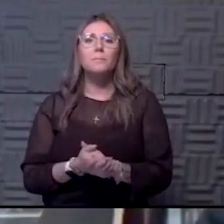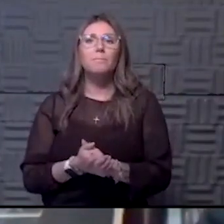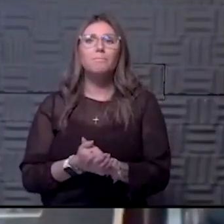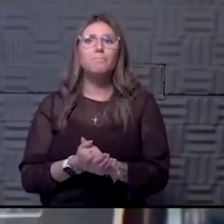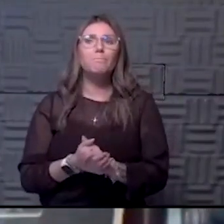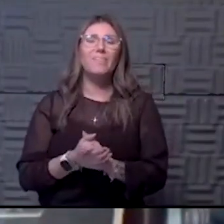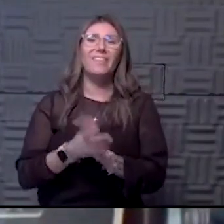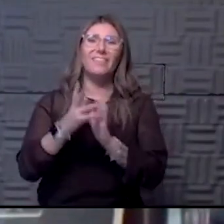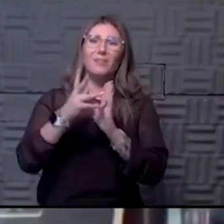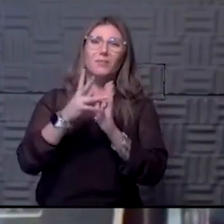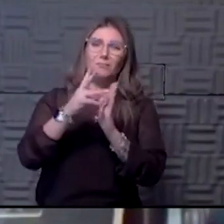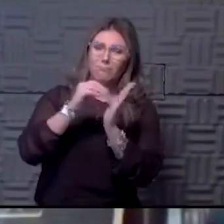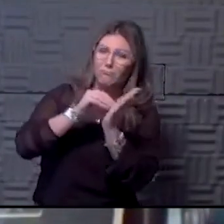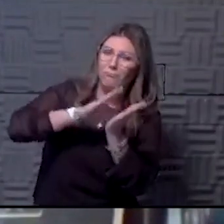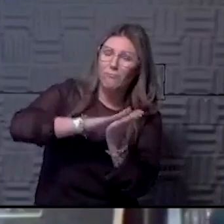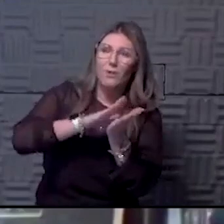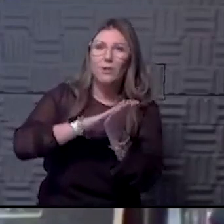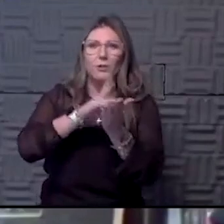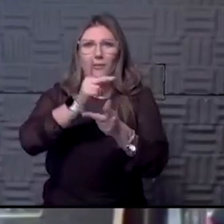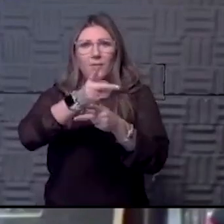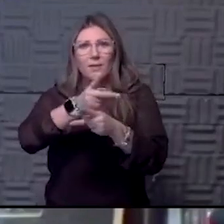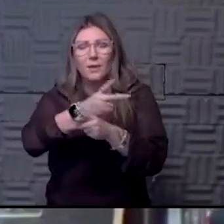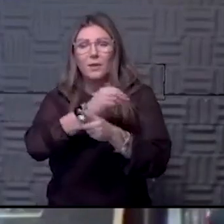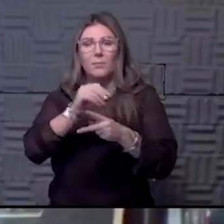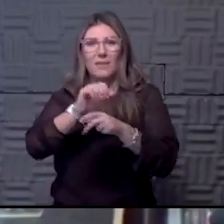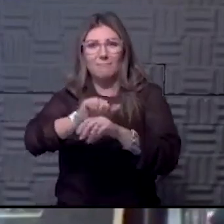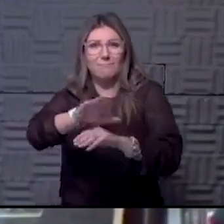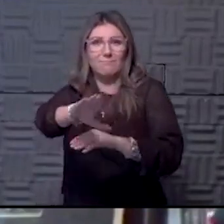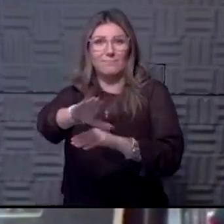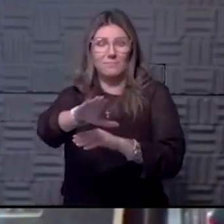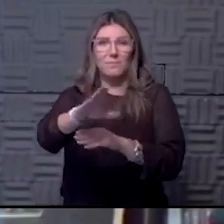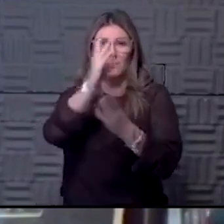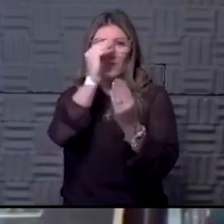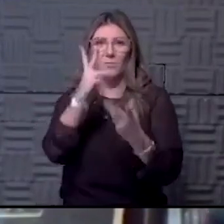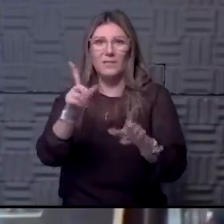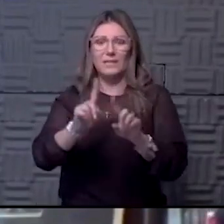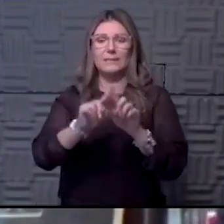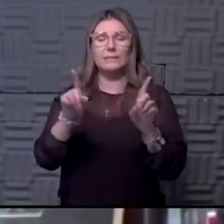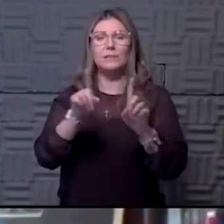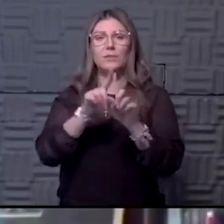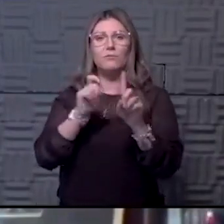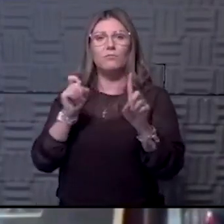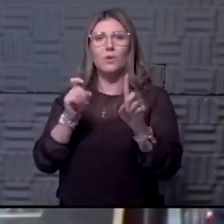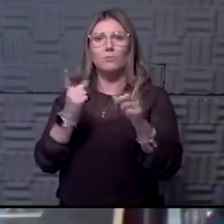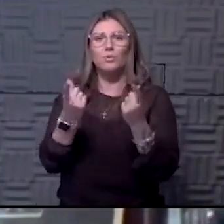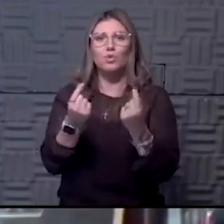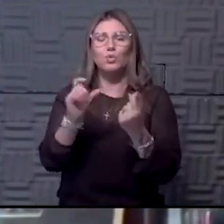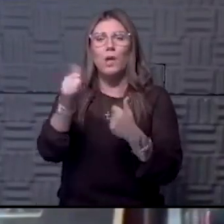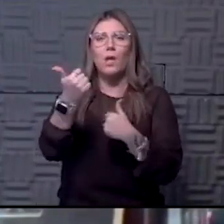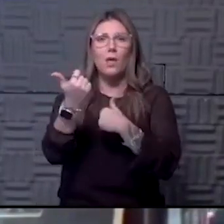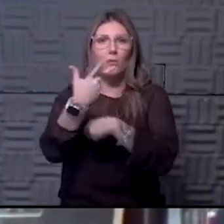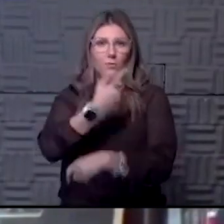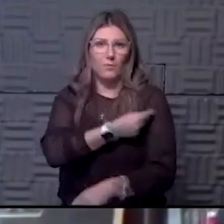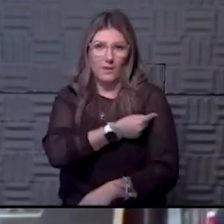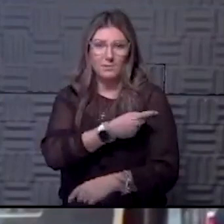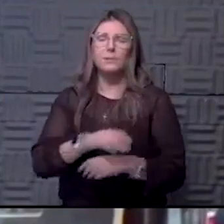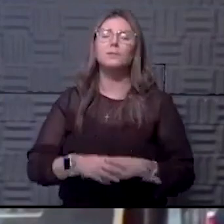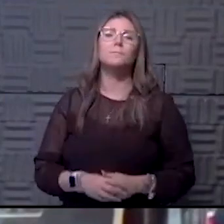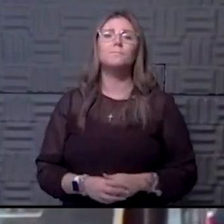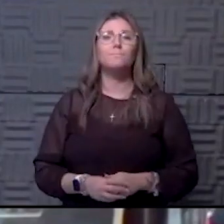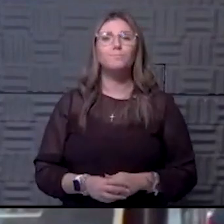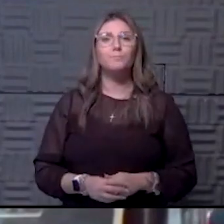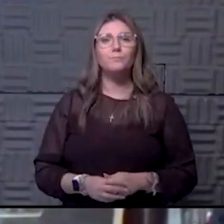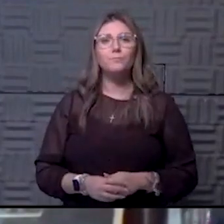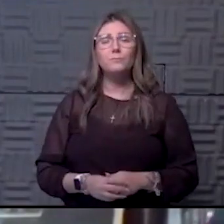record keeping, the submission of information apparently is different than what we would do for other vaccines. It's